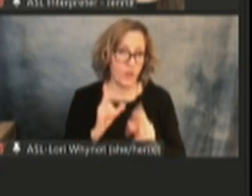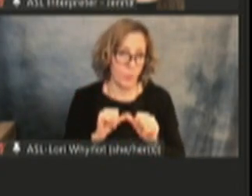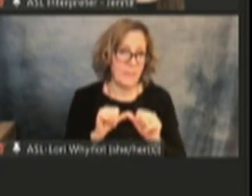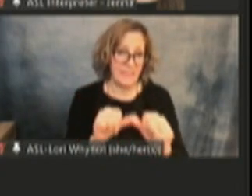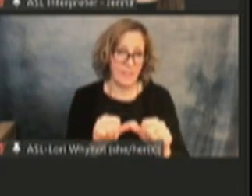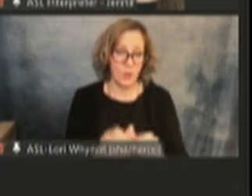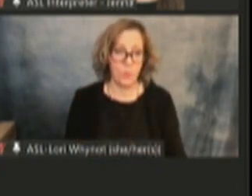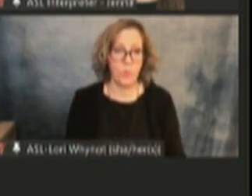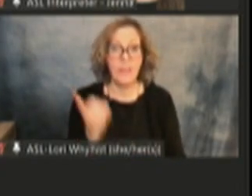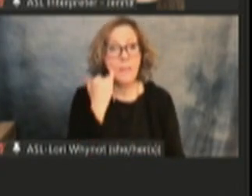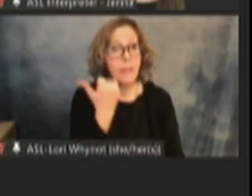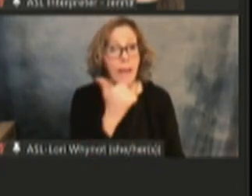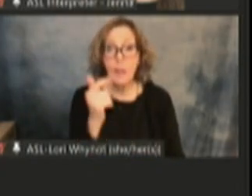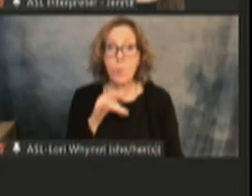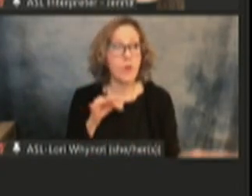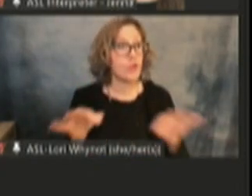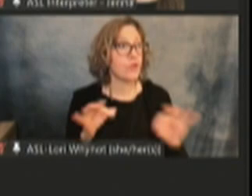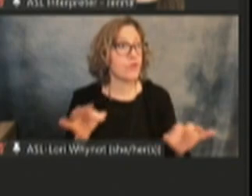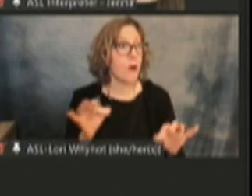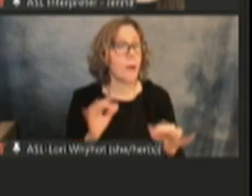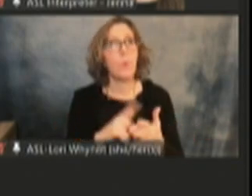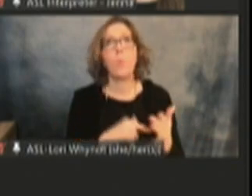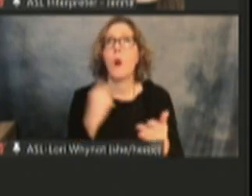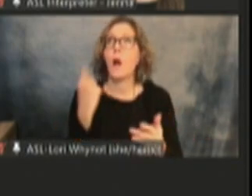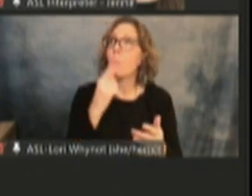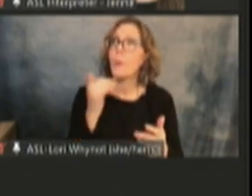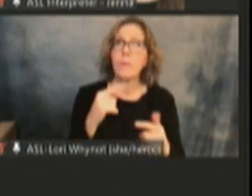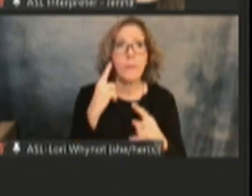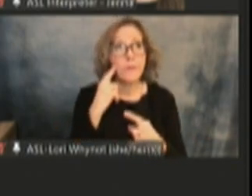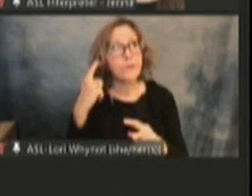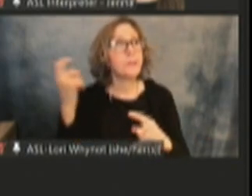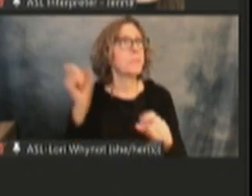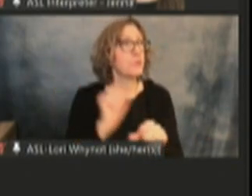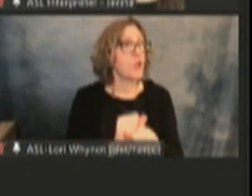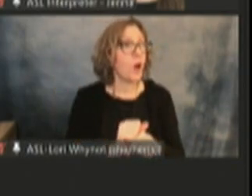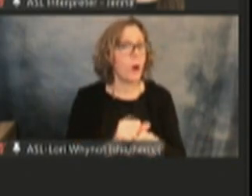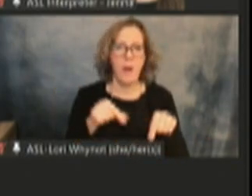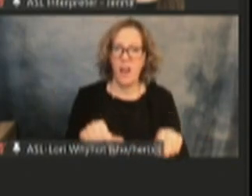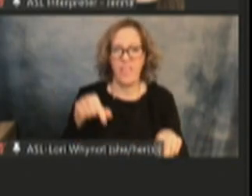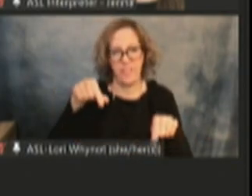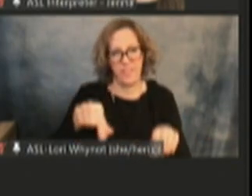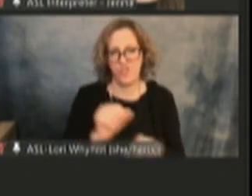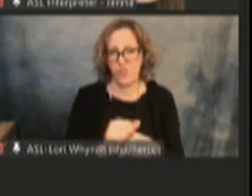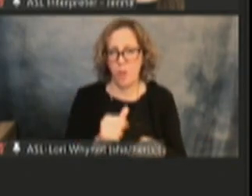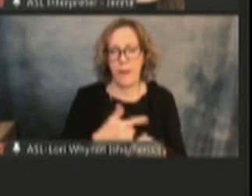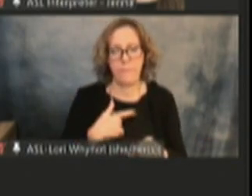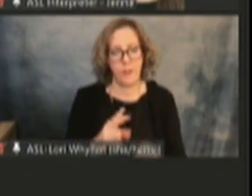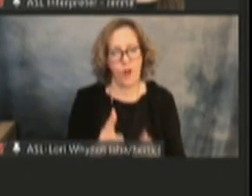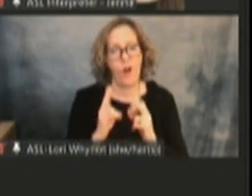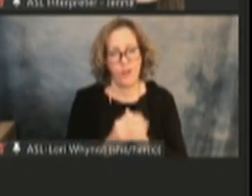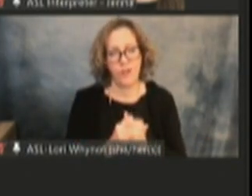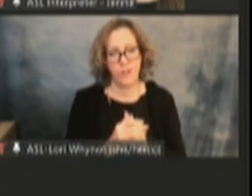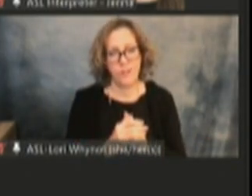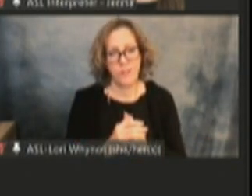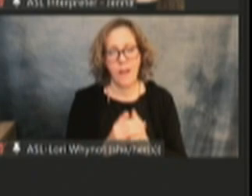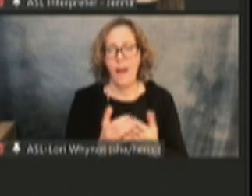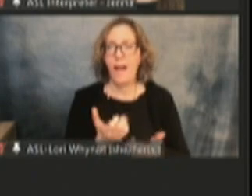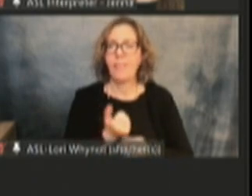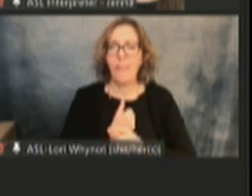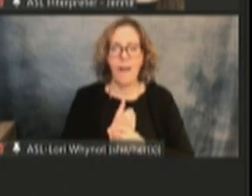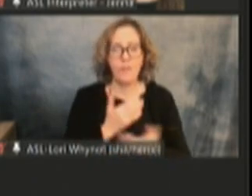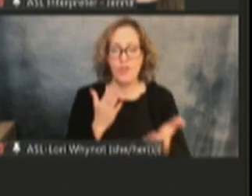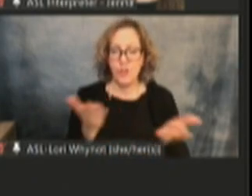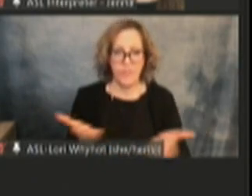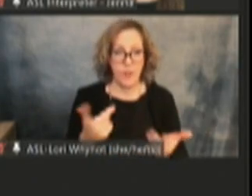a dream job, that's what I have. So I feel very lucky and very honored, and I love serving my city. I was born and raised in South Boston. I still live